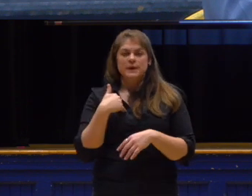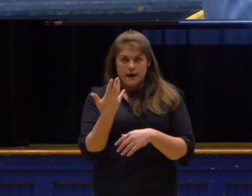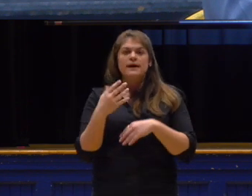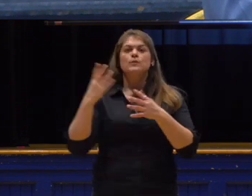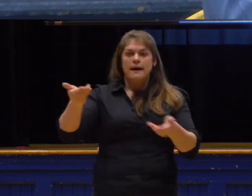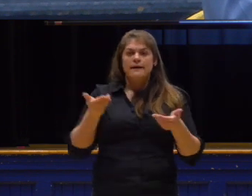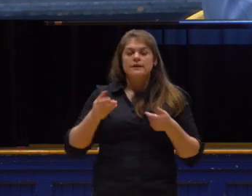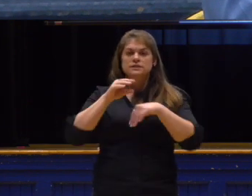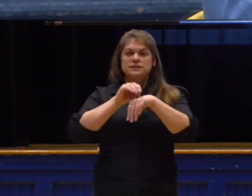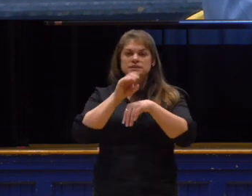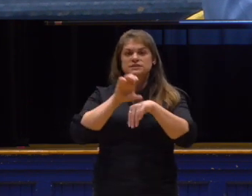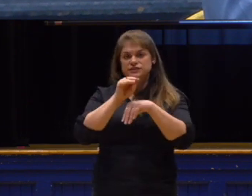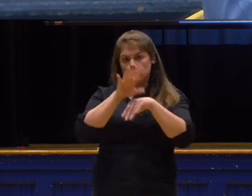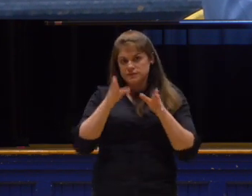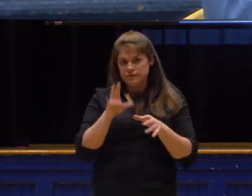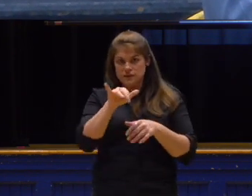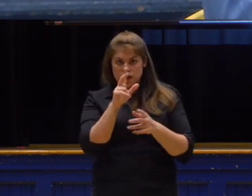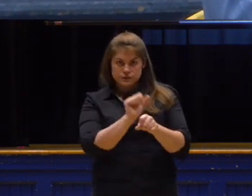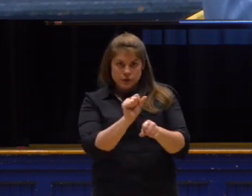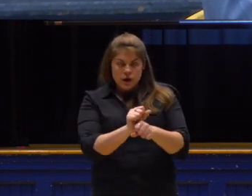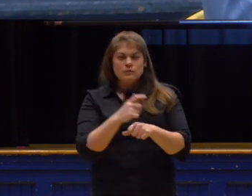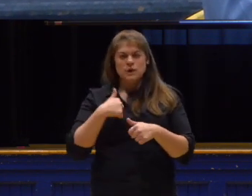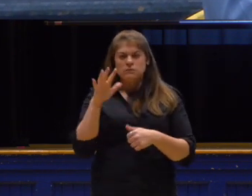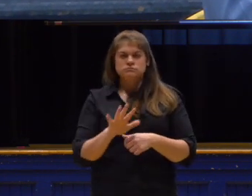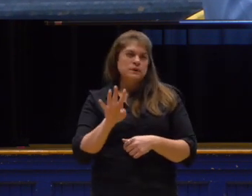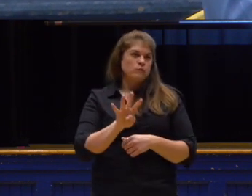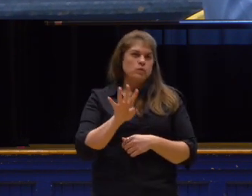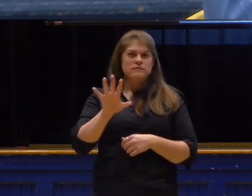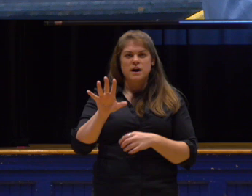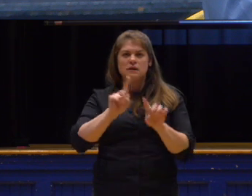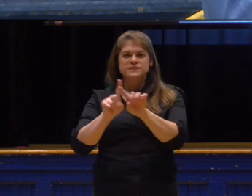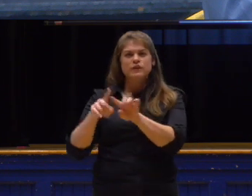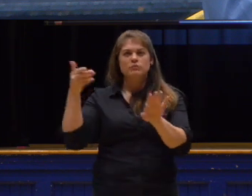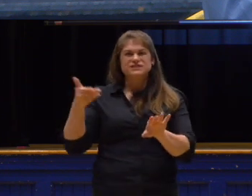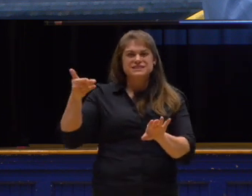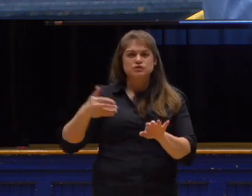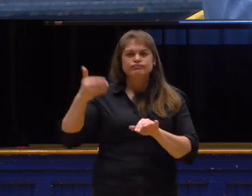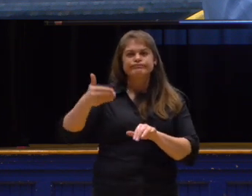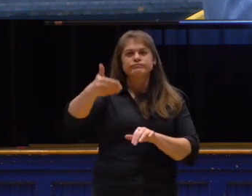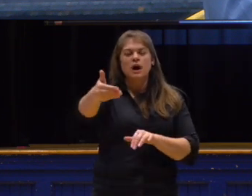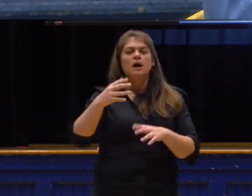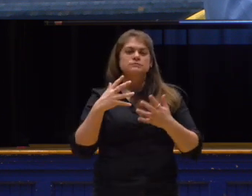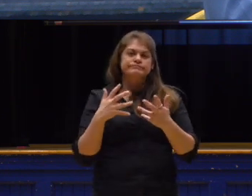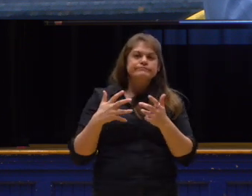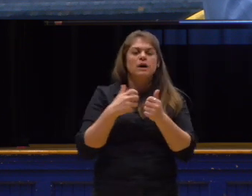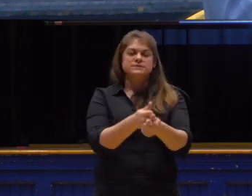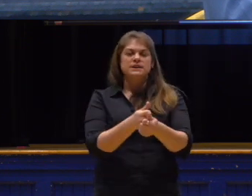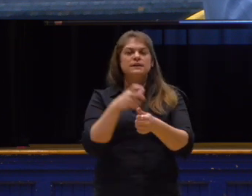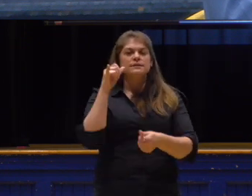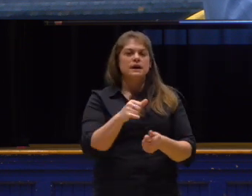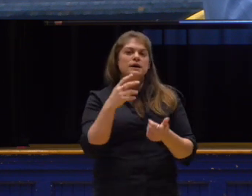that, and we had probably 4, 5, 6 presentations on the status of the project. So as we